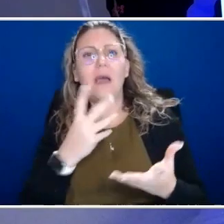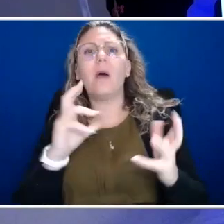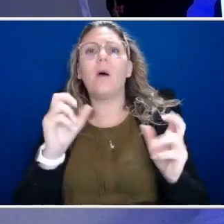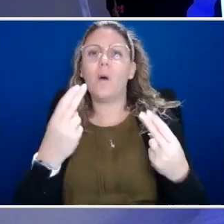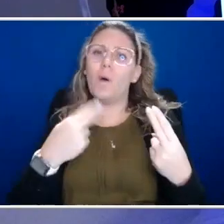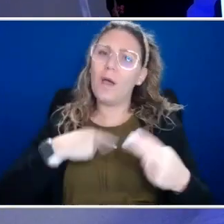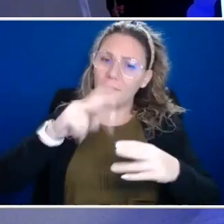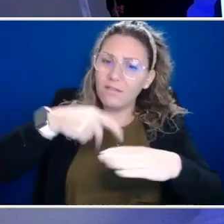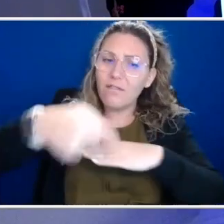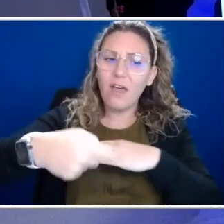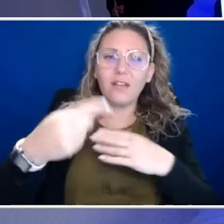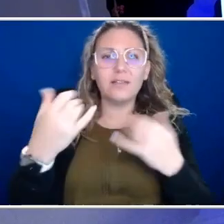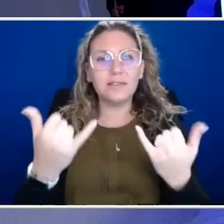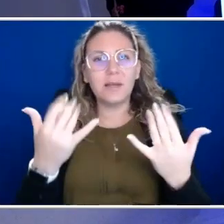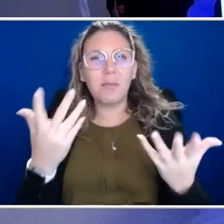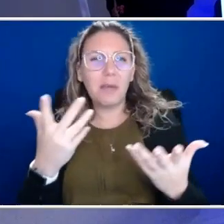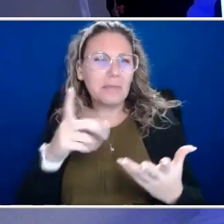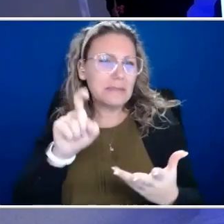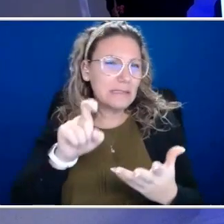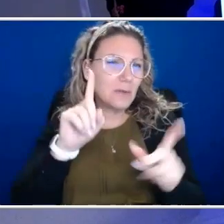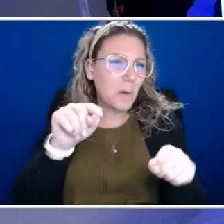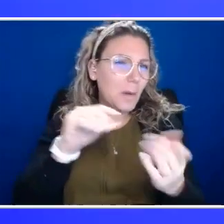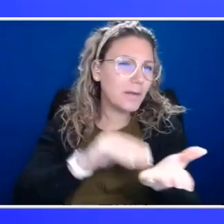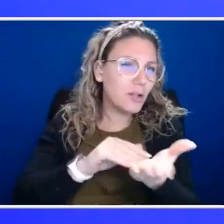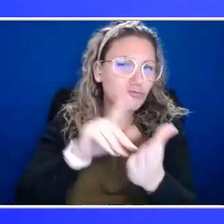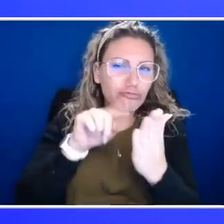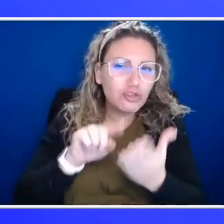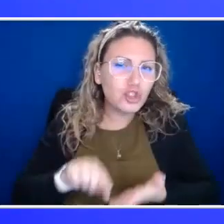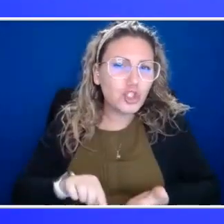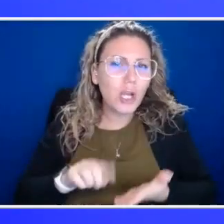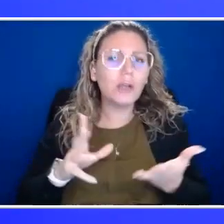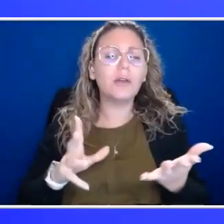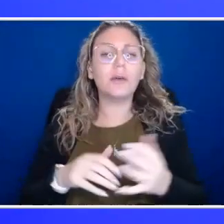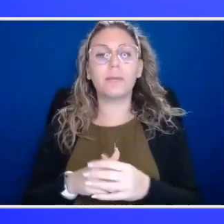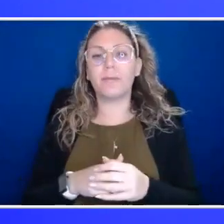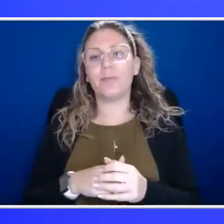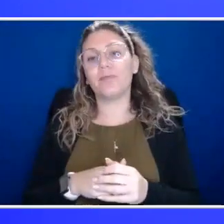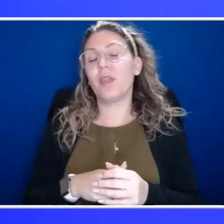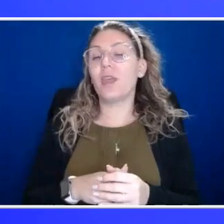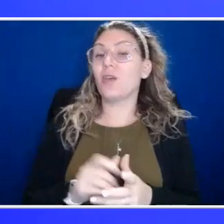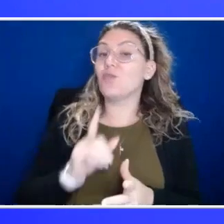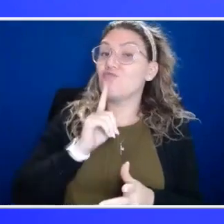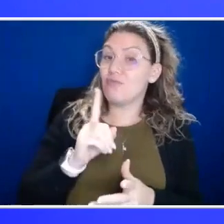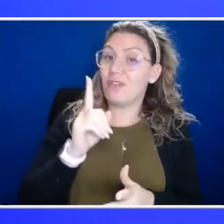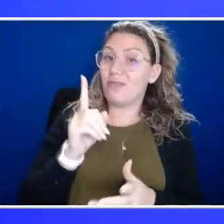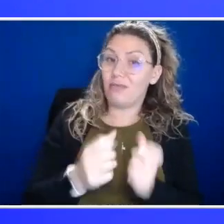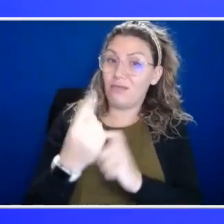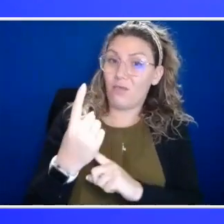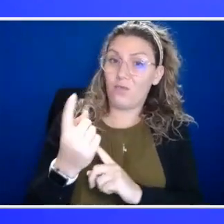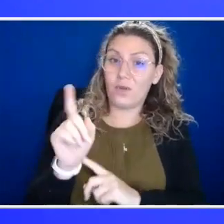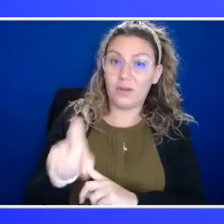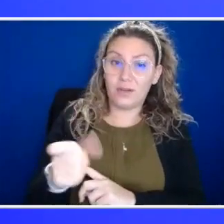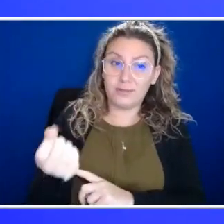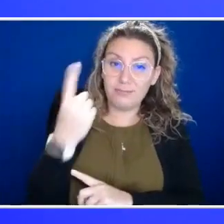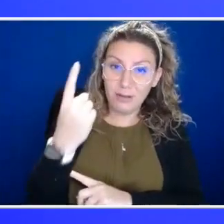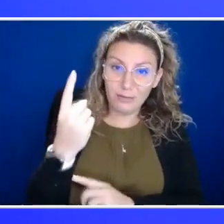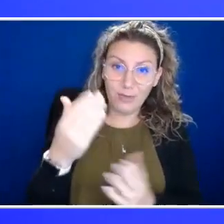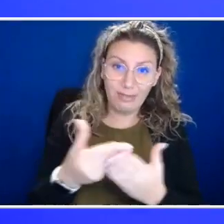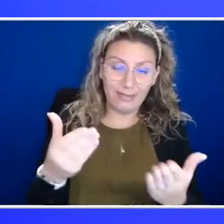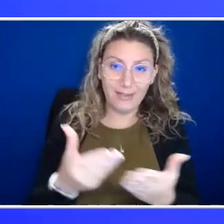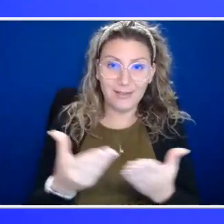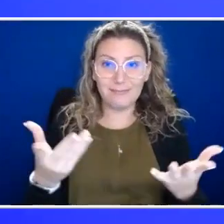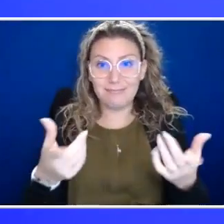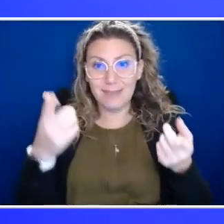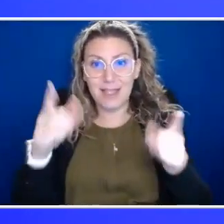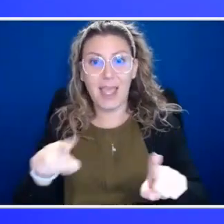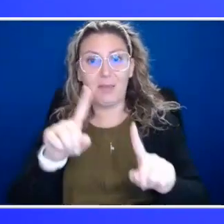maybe they need to be checked on? Yeah, you know, everybody really just needs to understand these things happen. They happen when we're